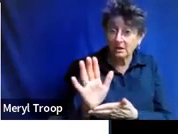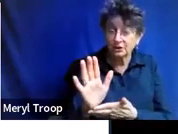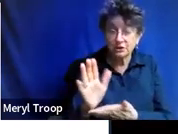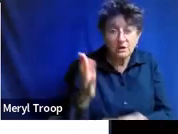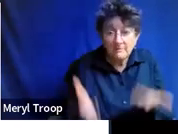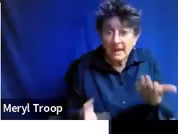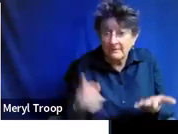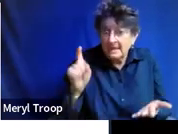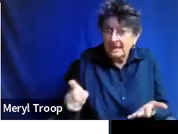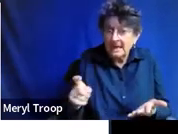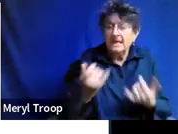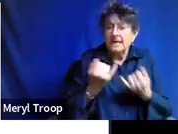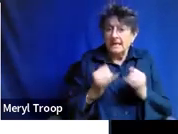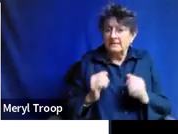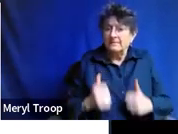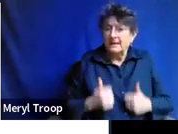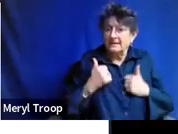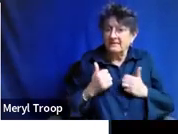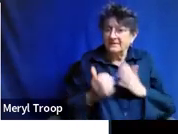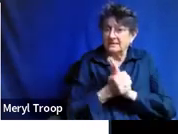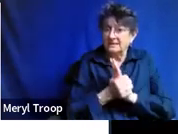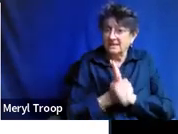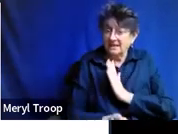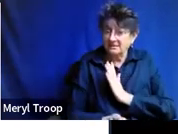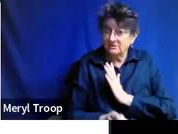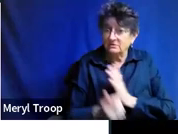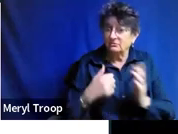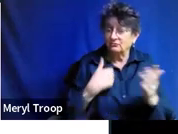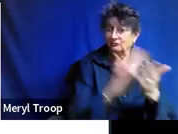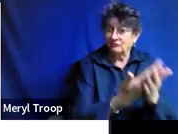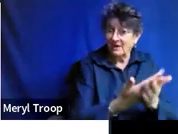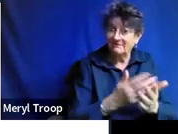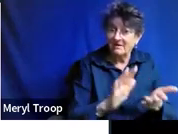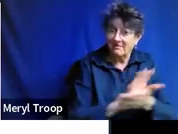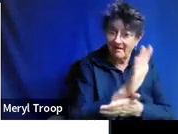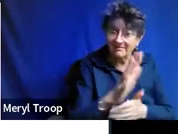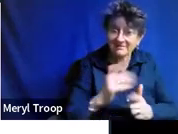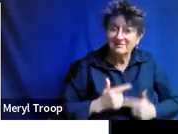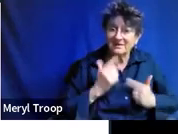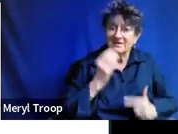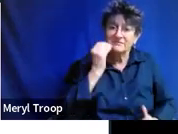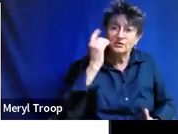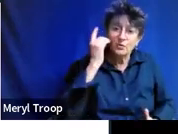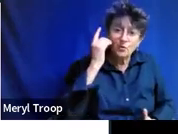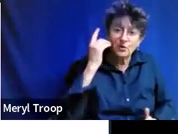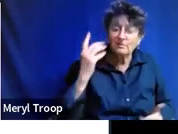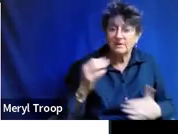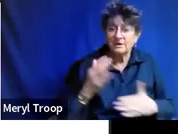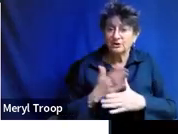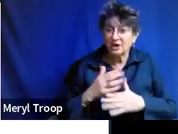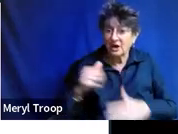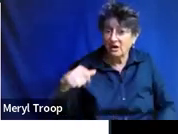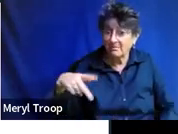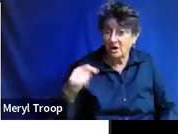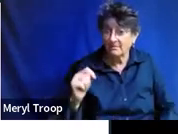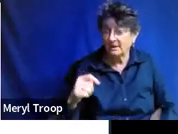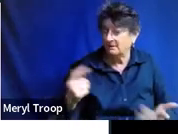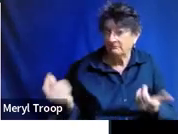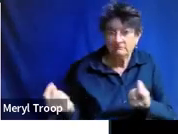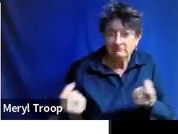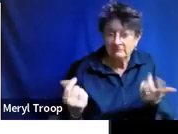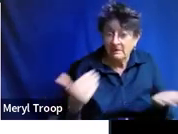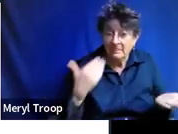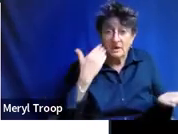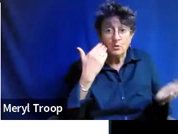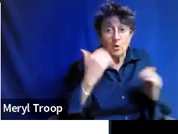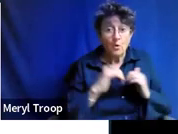some independent living skills if they're going to college and they're going to live in a dorm or share an apartment? You know, what do they know